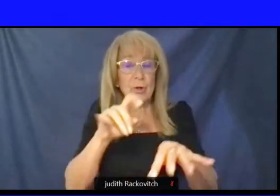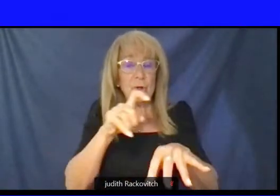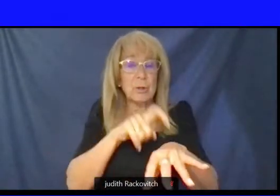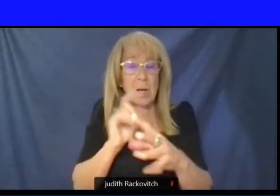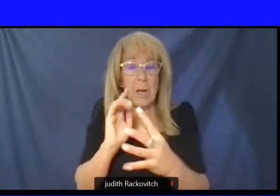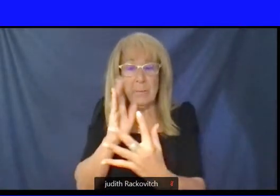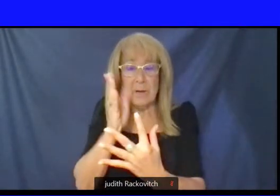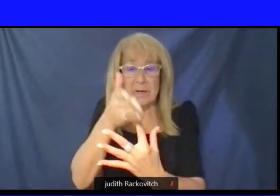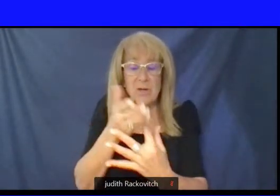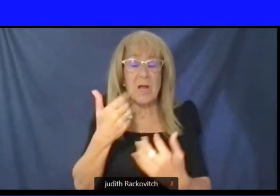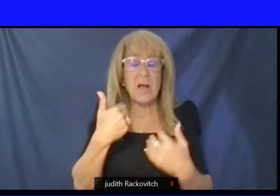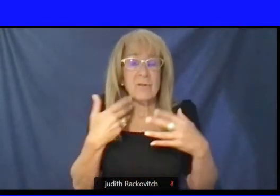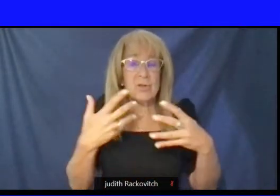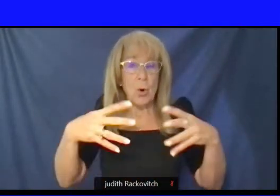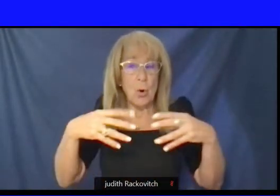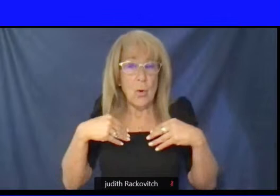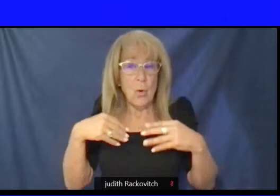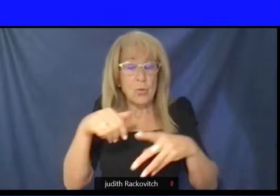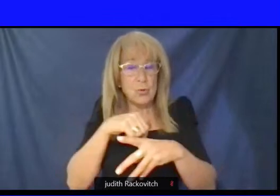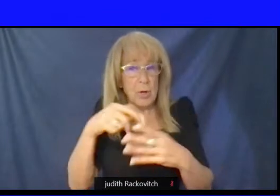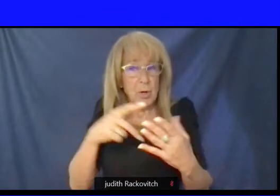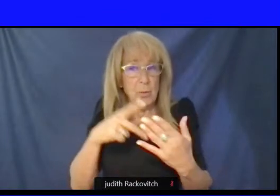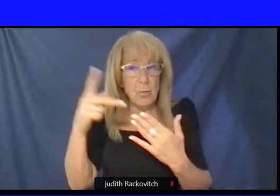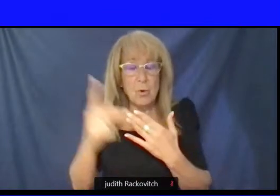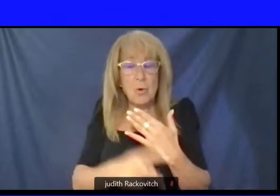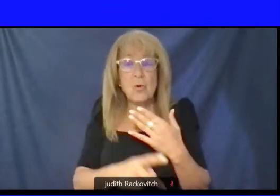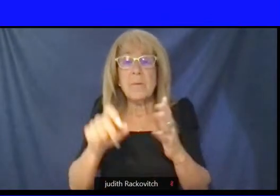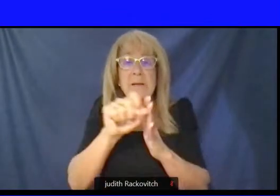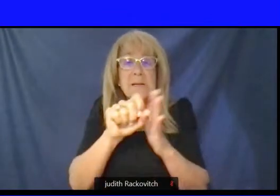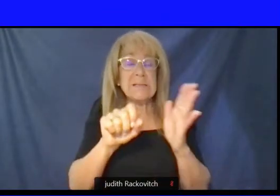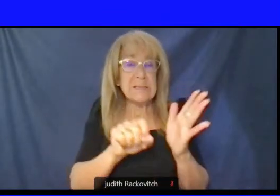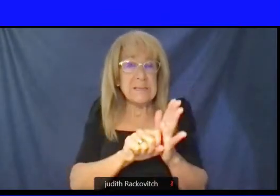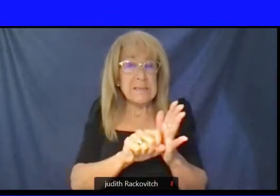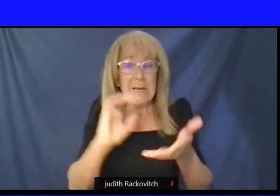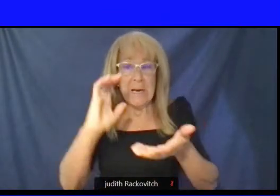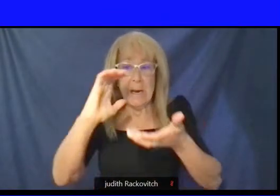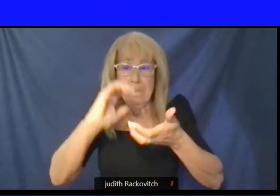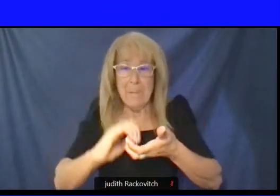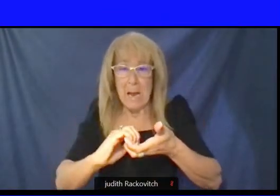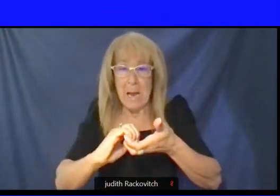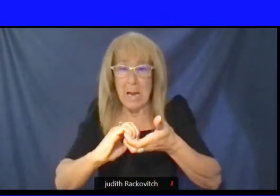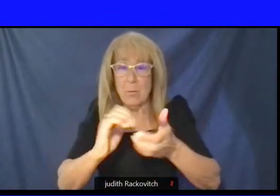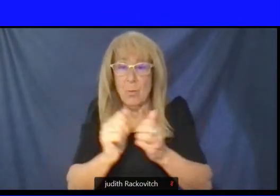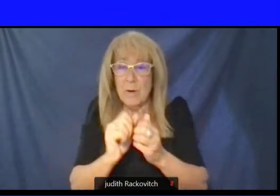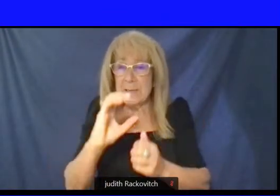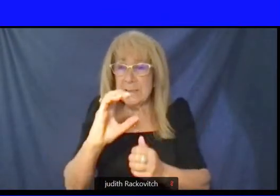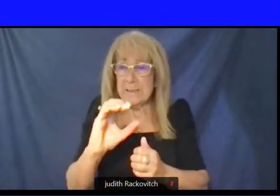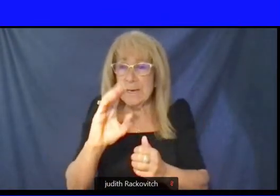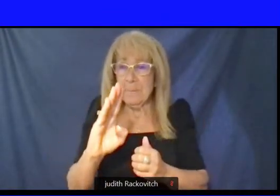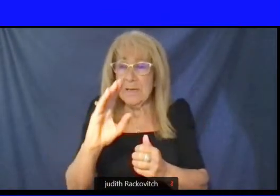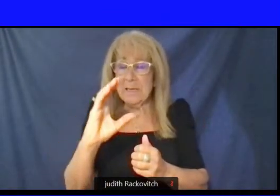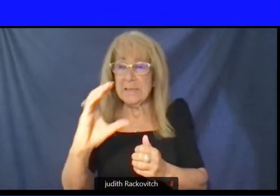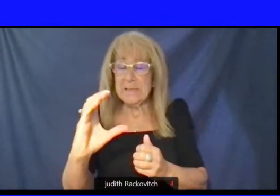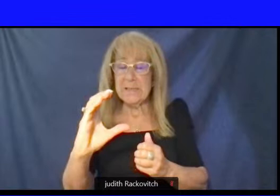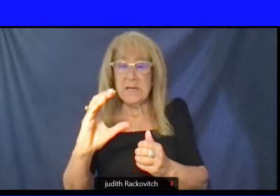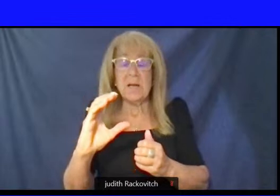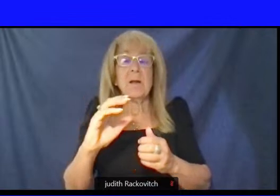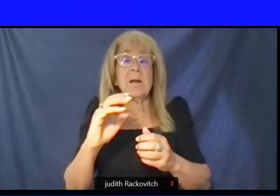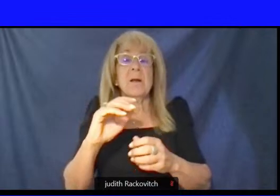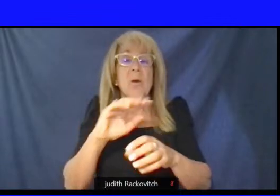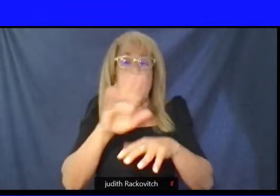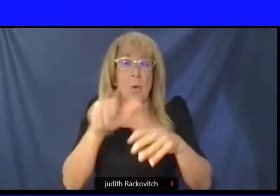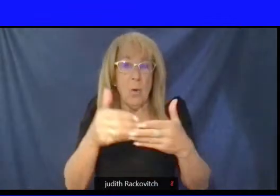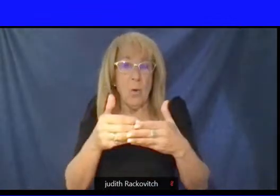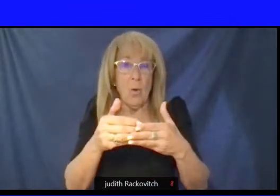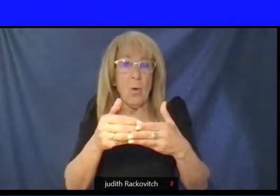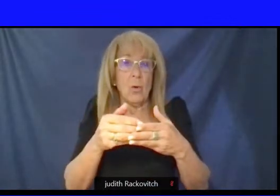the motion passes unanimously. Again, thanks for that excellent presentation and the great questions that were asked. So if we can,